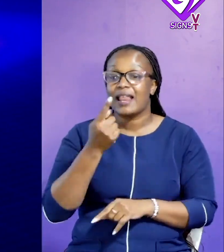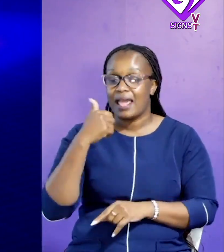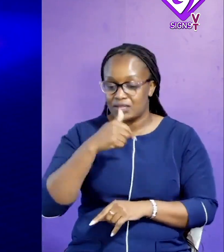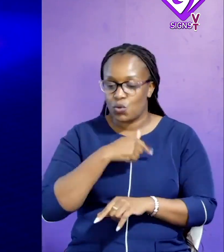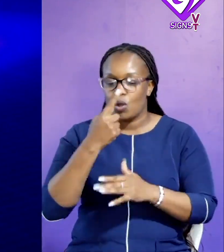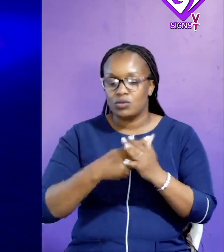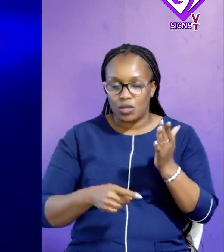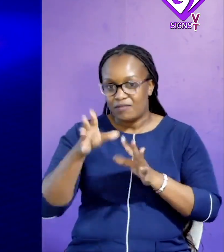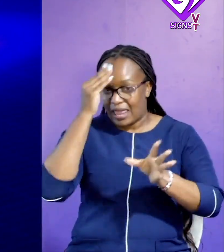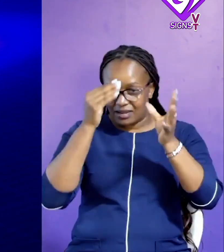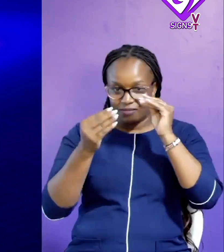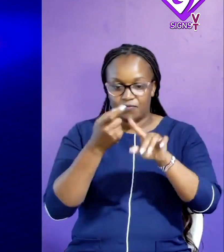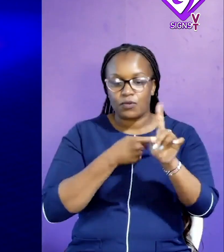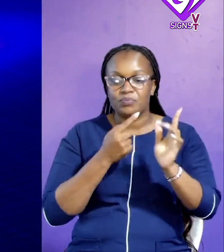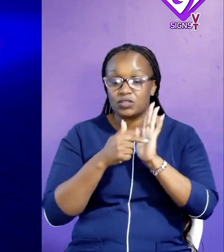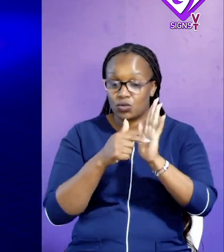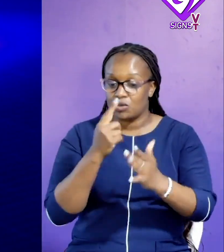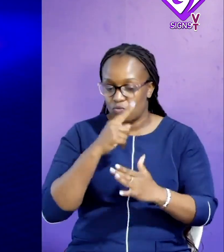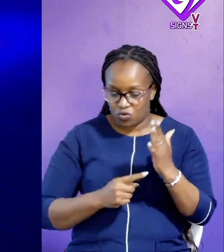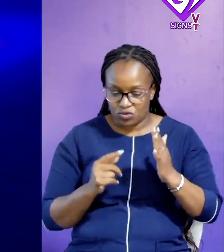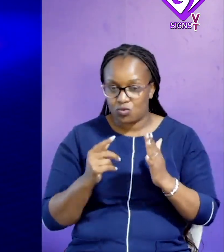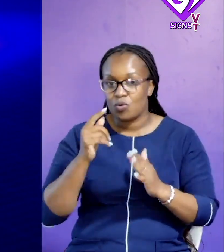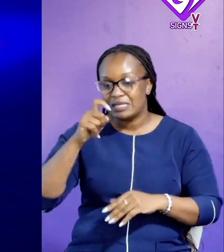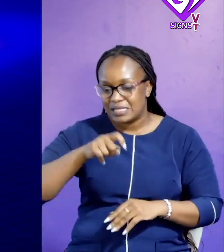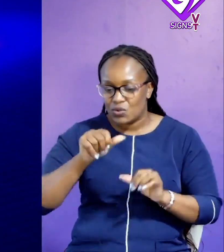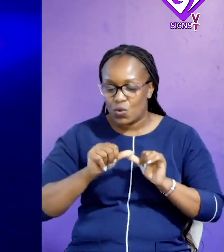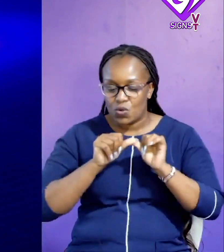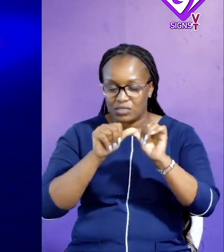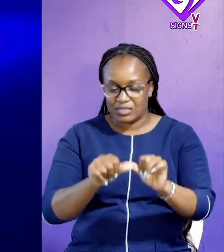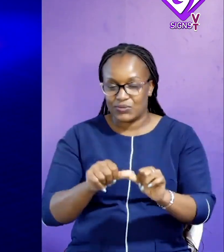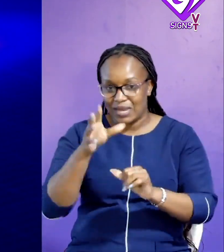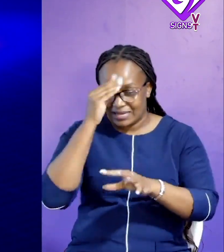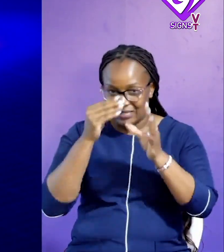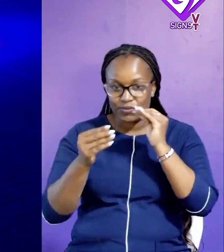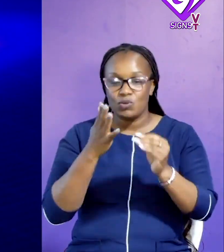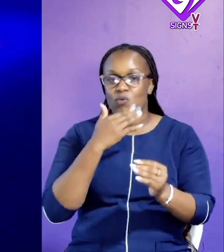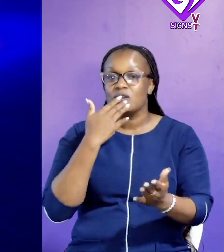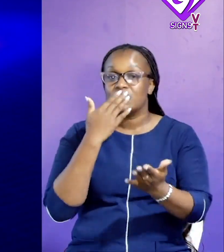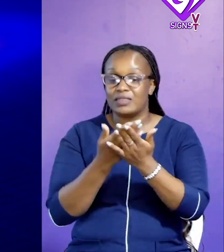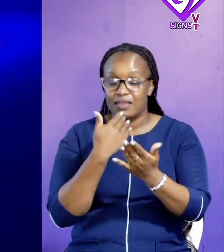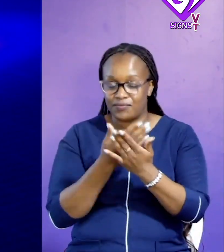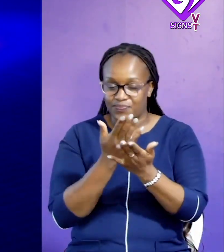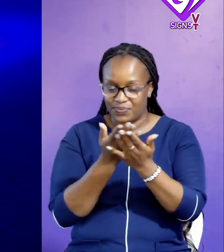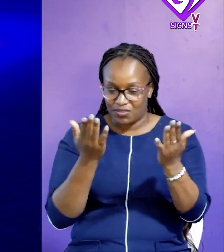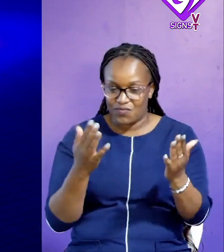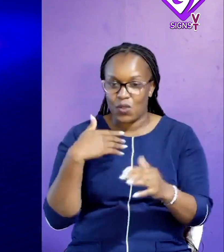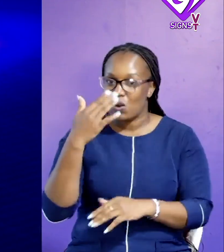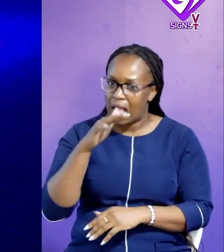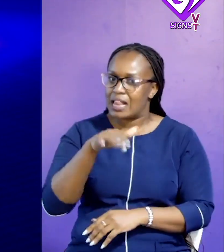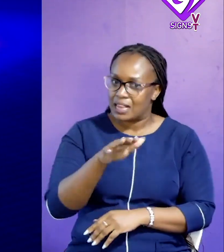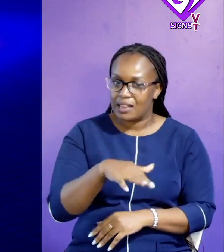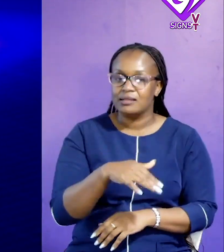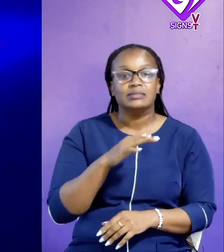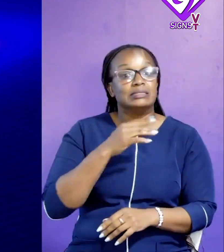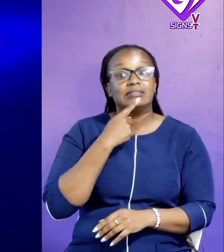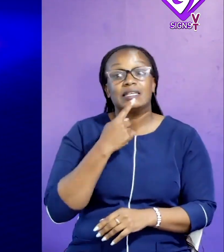to learn as you continue with the show? We want to thank you so much for always keeping us on toes, kutuambia this